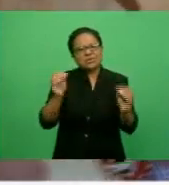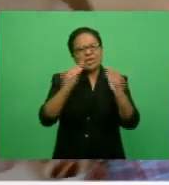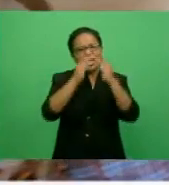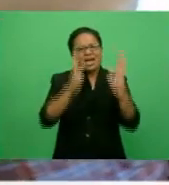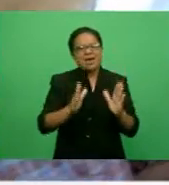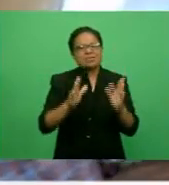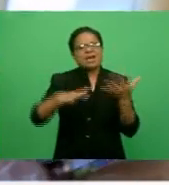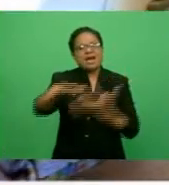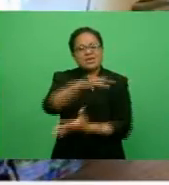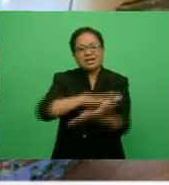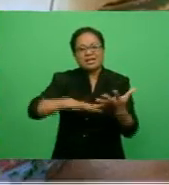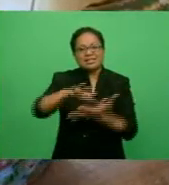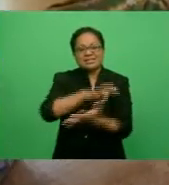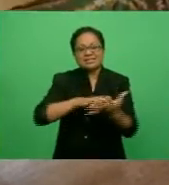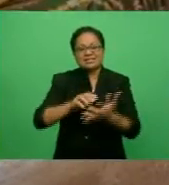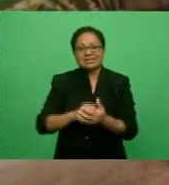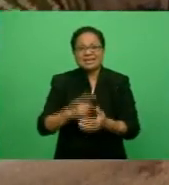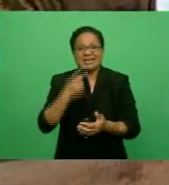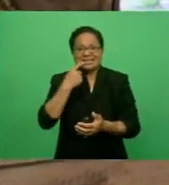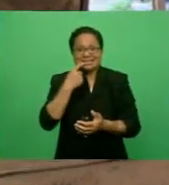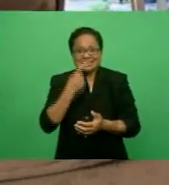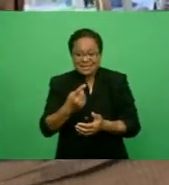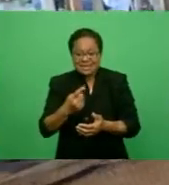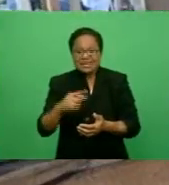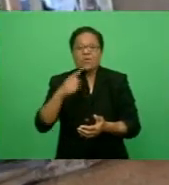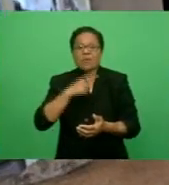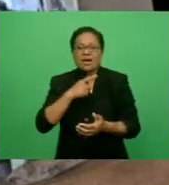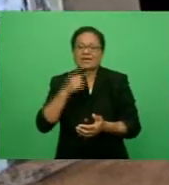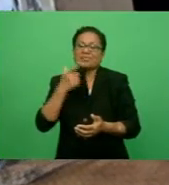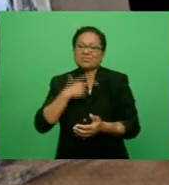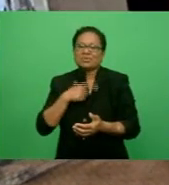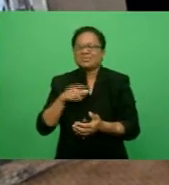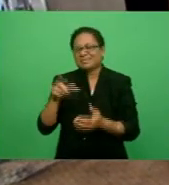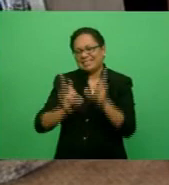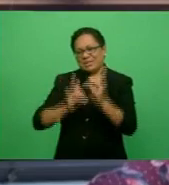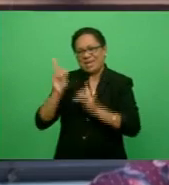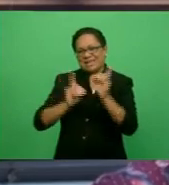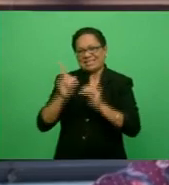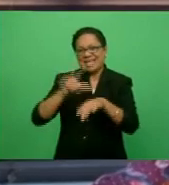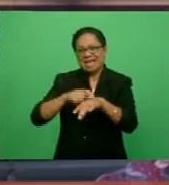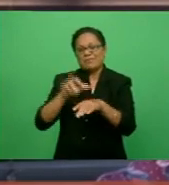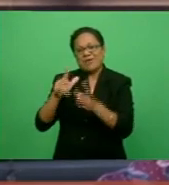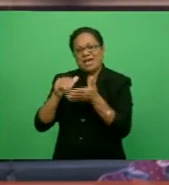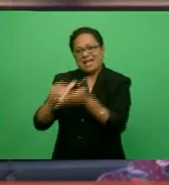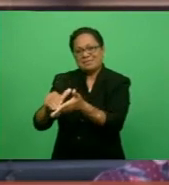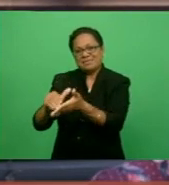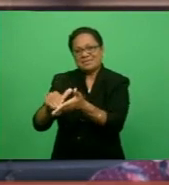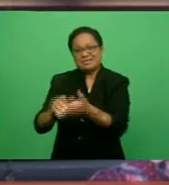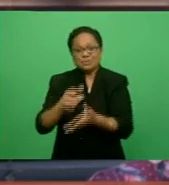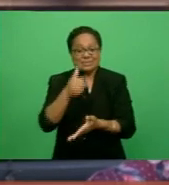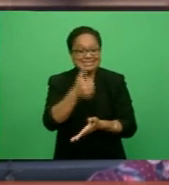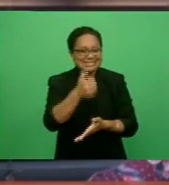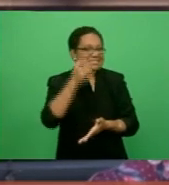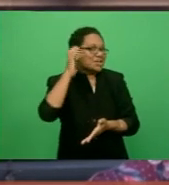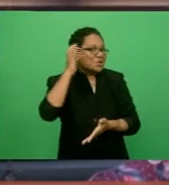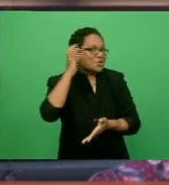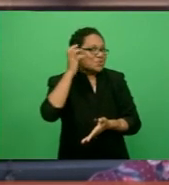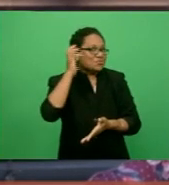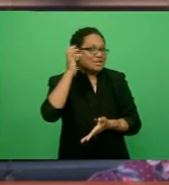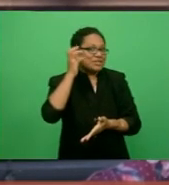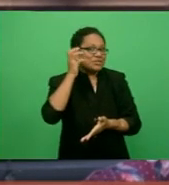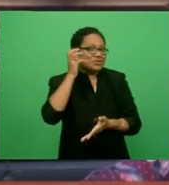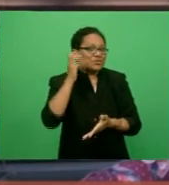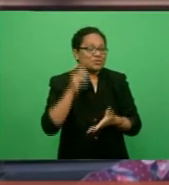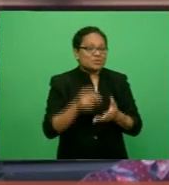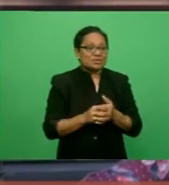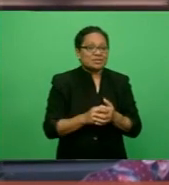radio programs says this is being done in the true spirit of Diwali. The six radio stations are going to